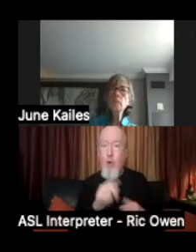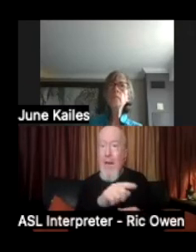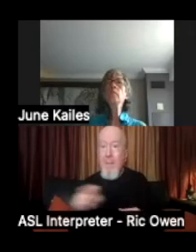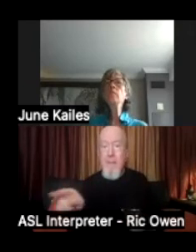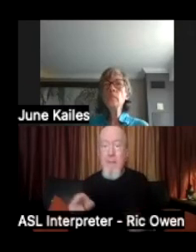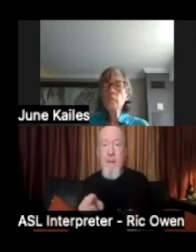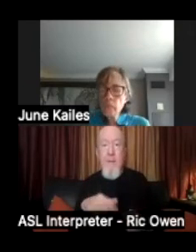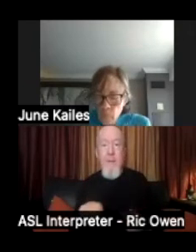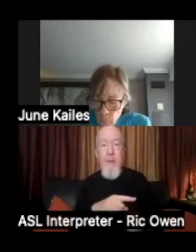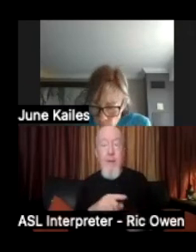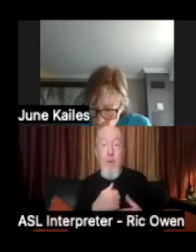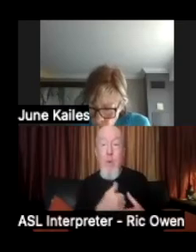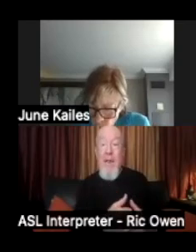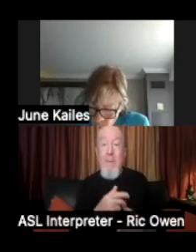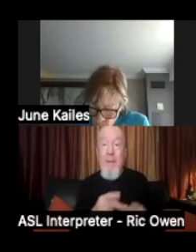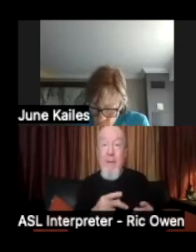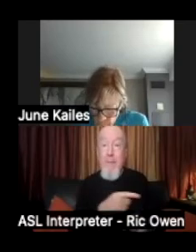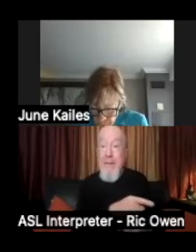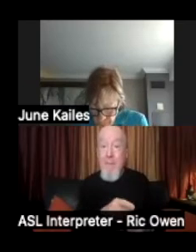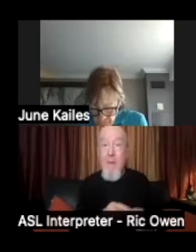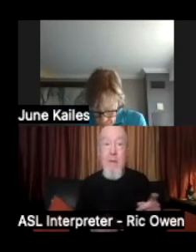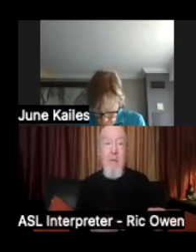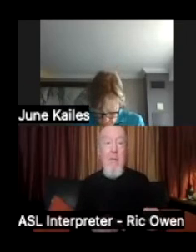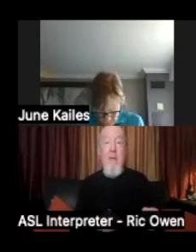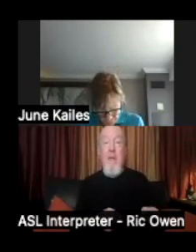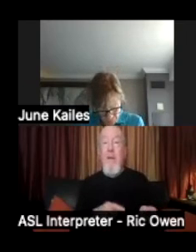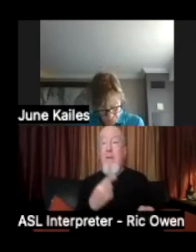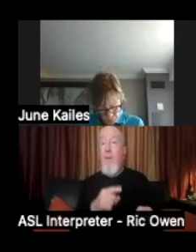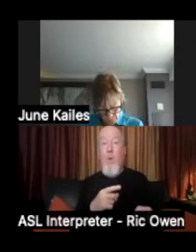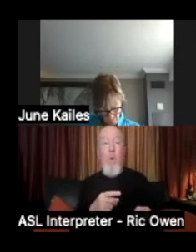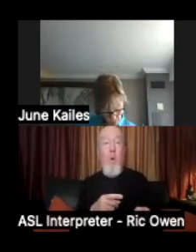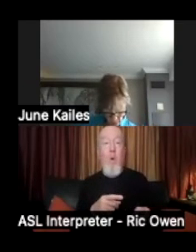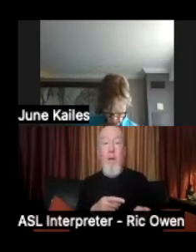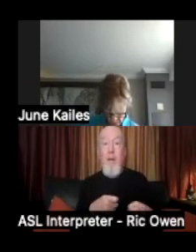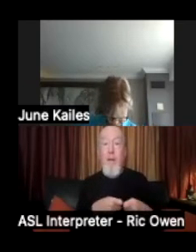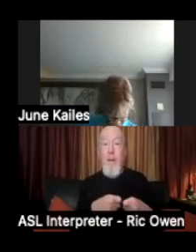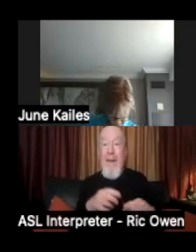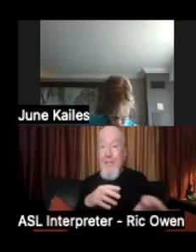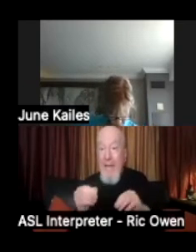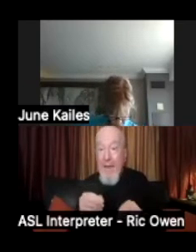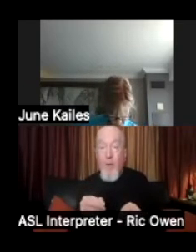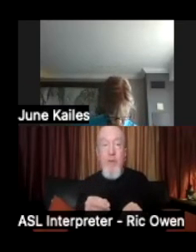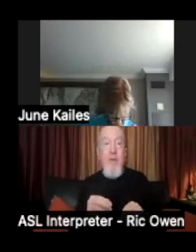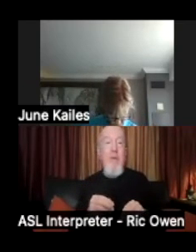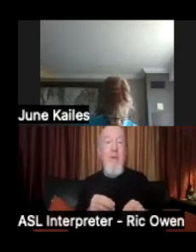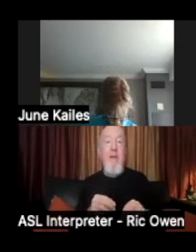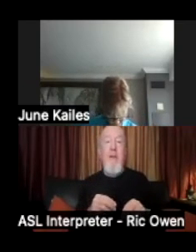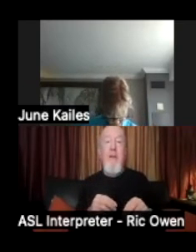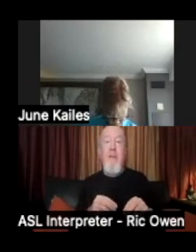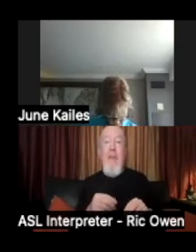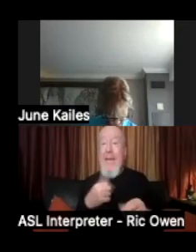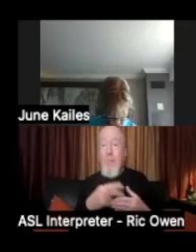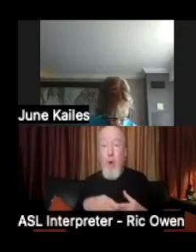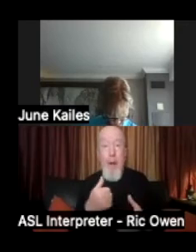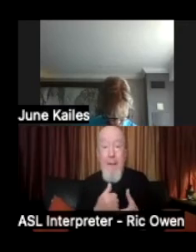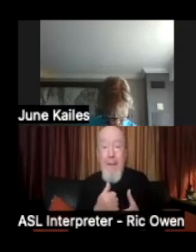in obtaining backup power supplies, such as power packs or batteries.